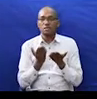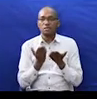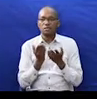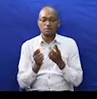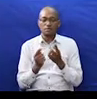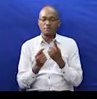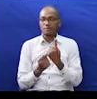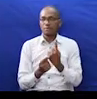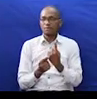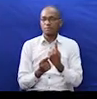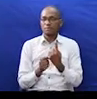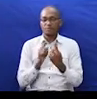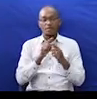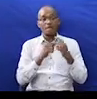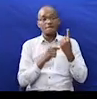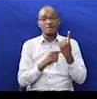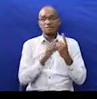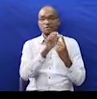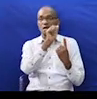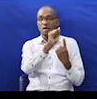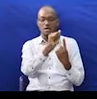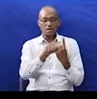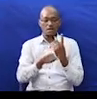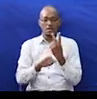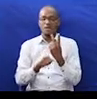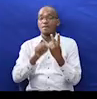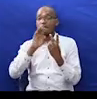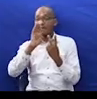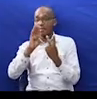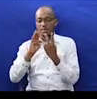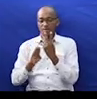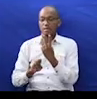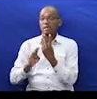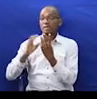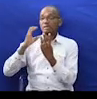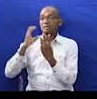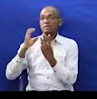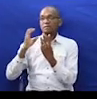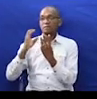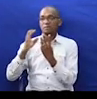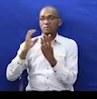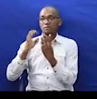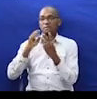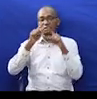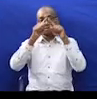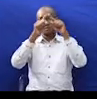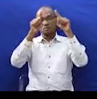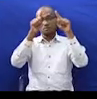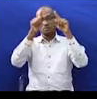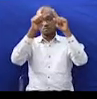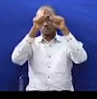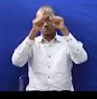is A, B, C. The first one. The second